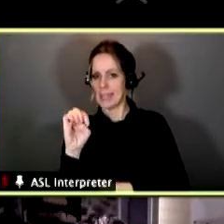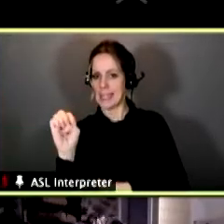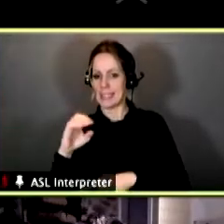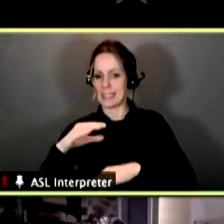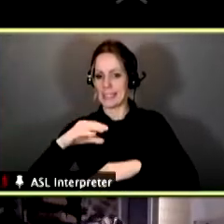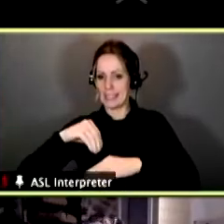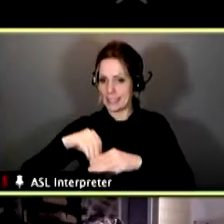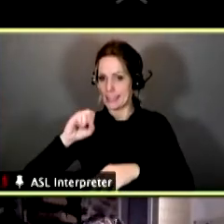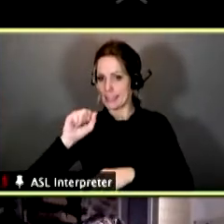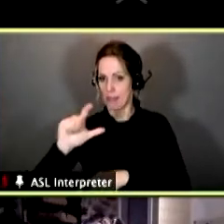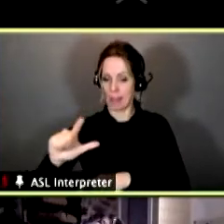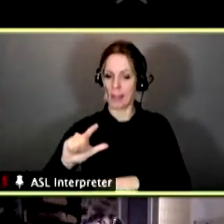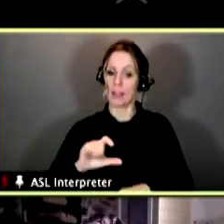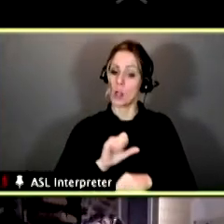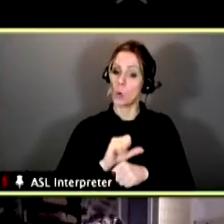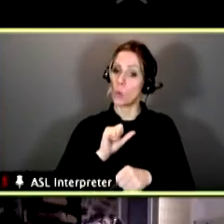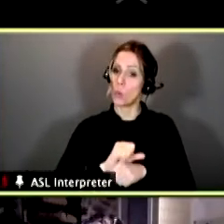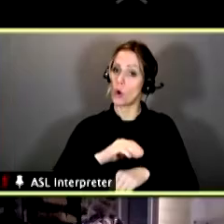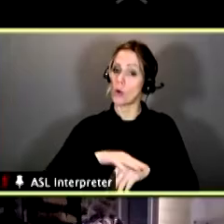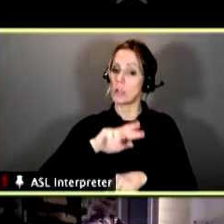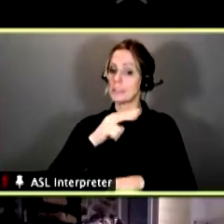Lake over on 2nd South.